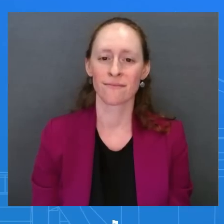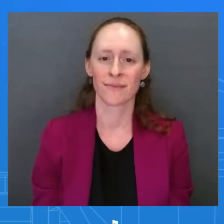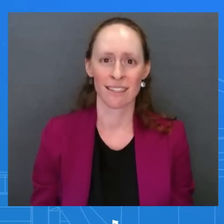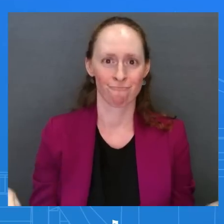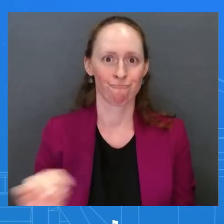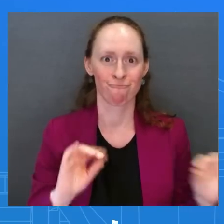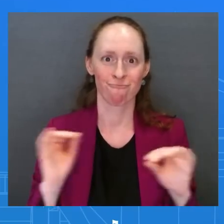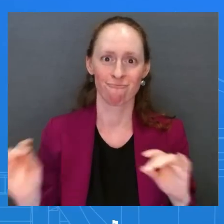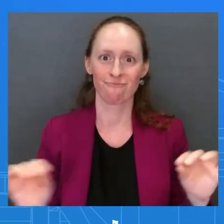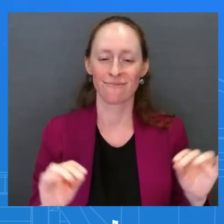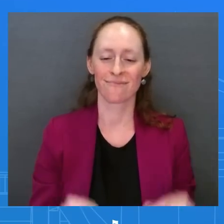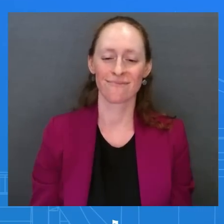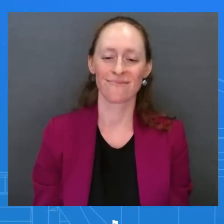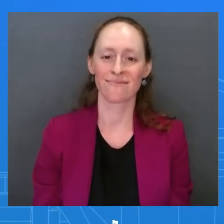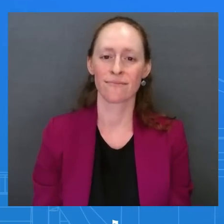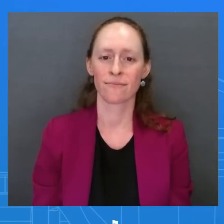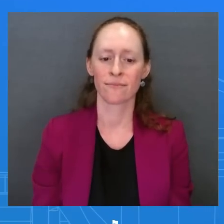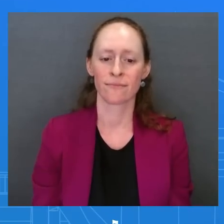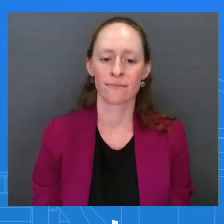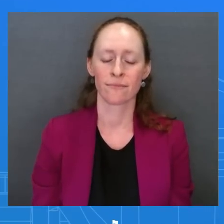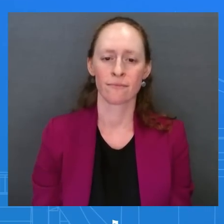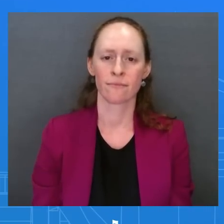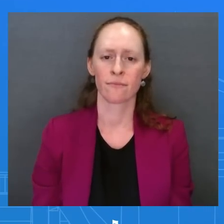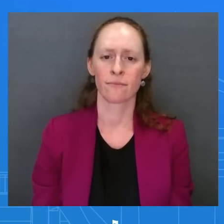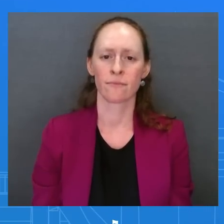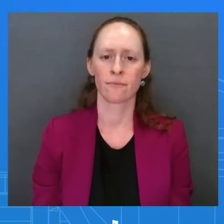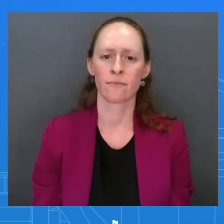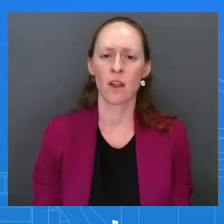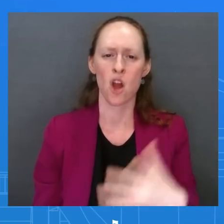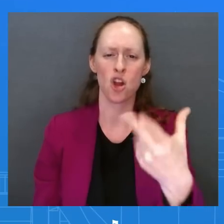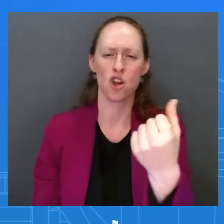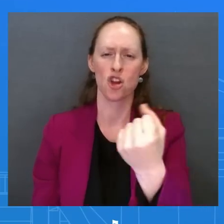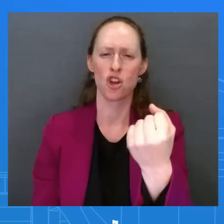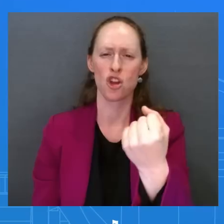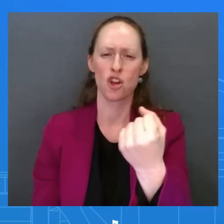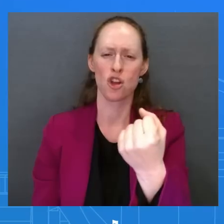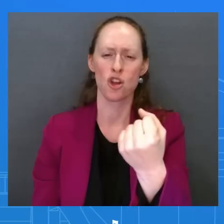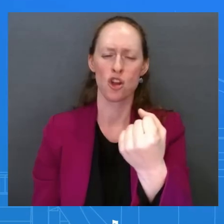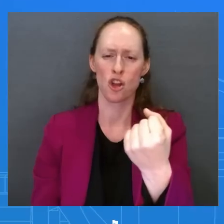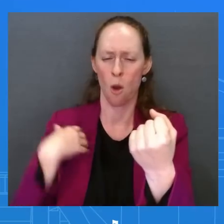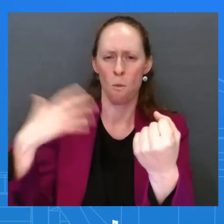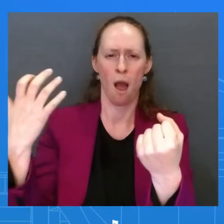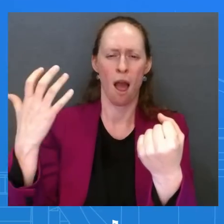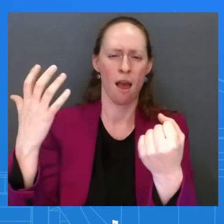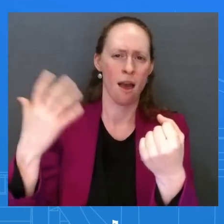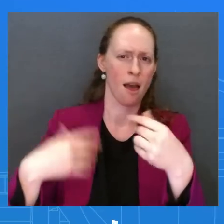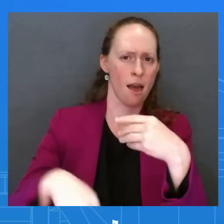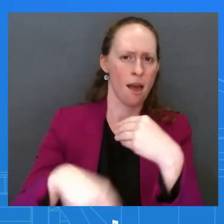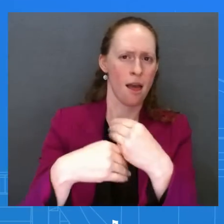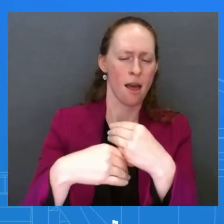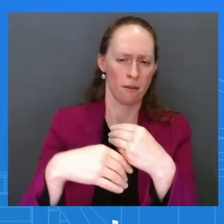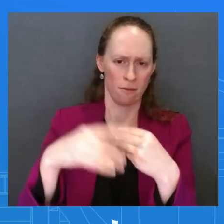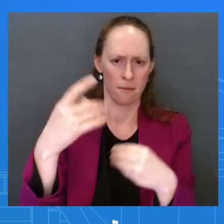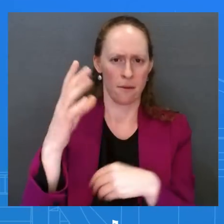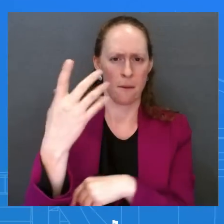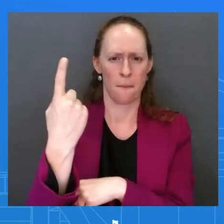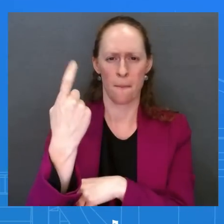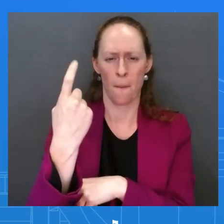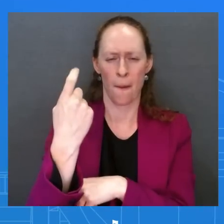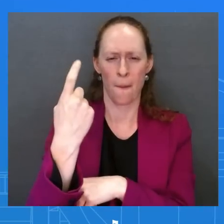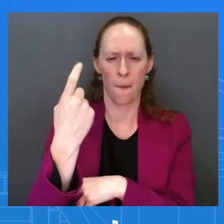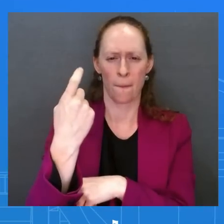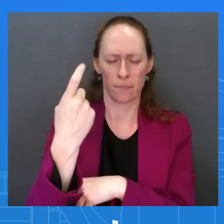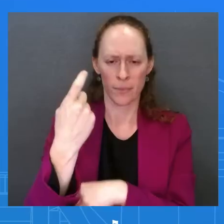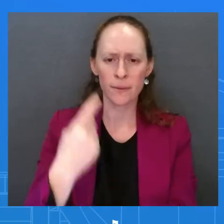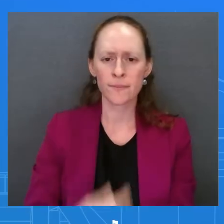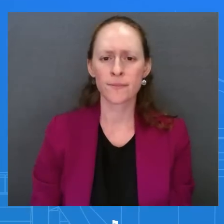So there's one thing I just want to address really quickly, which I think is really important. It goes to Kelly O's question about Sabrina and what she has been